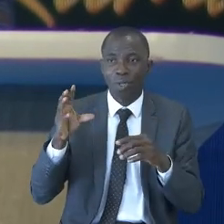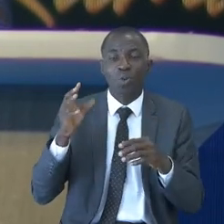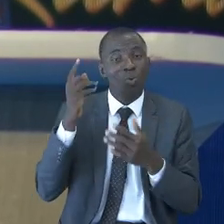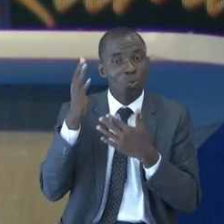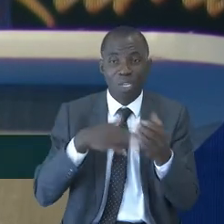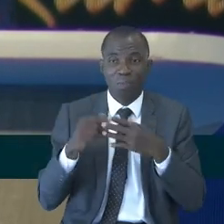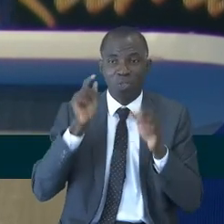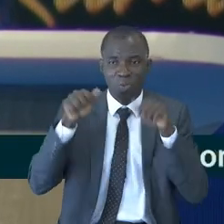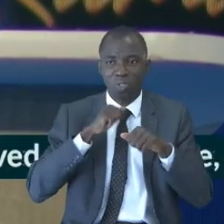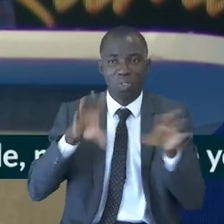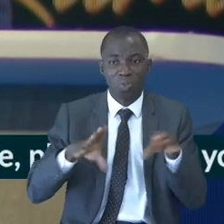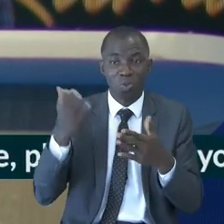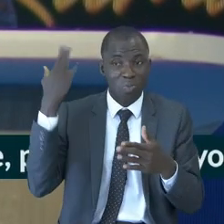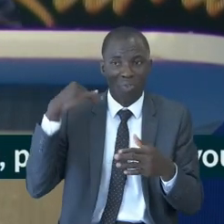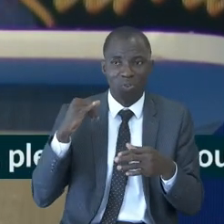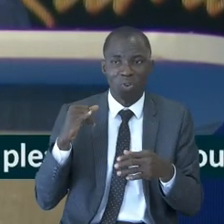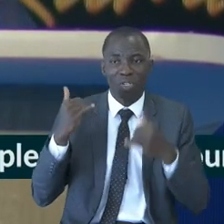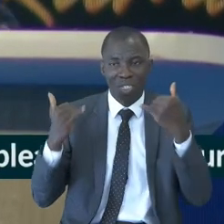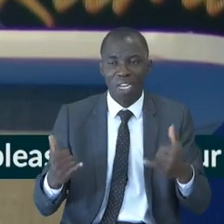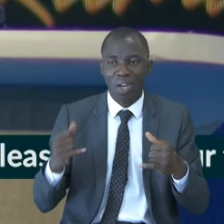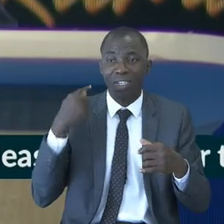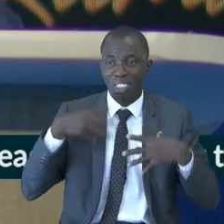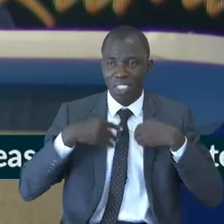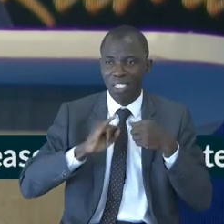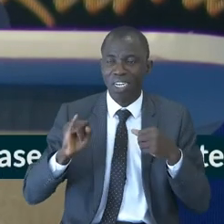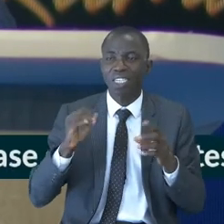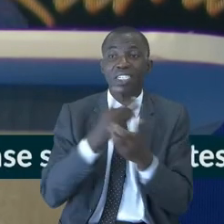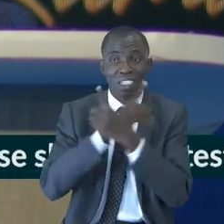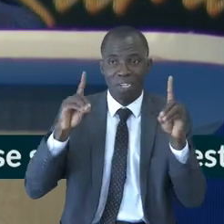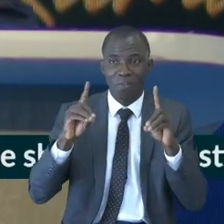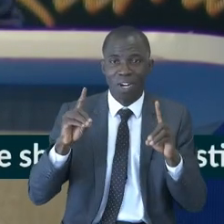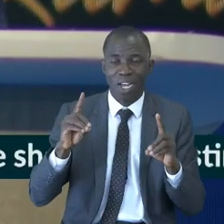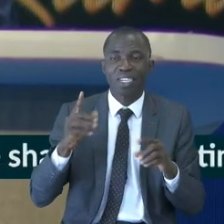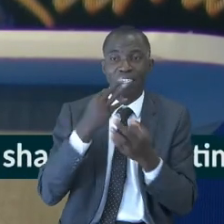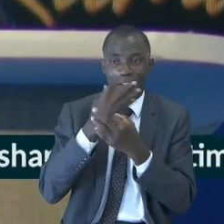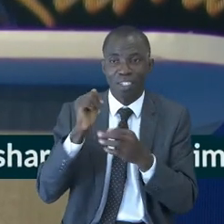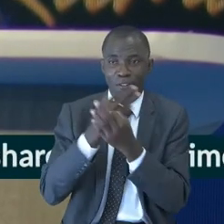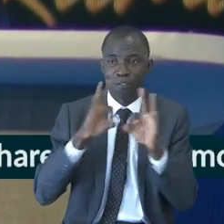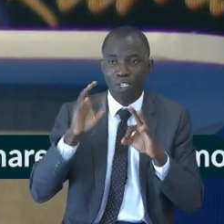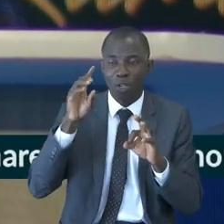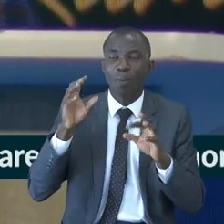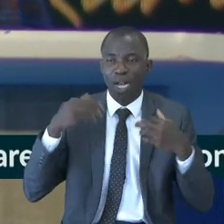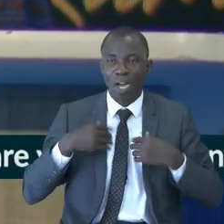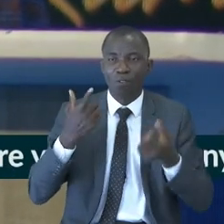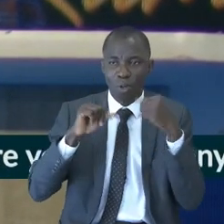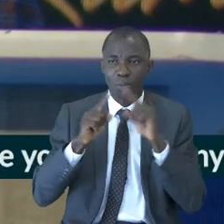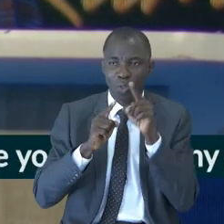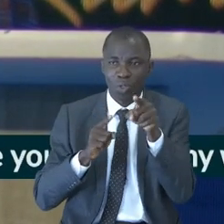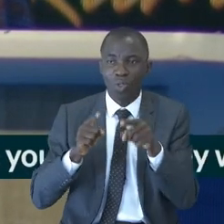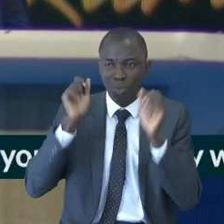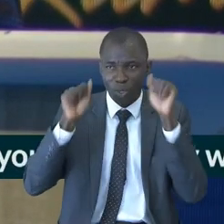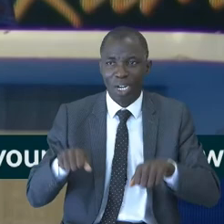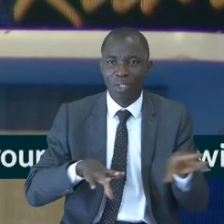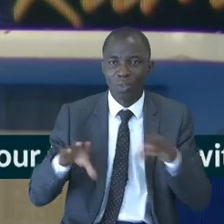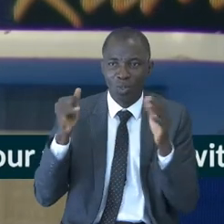do before, now the healing, the deliverance, the freedom has come to you. You can do